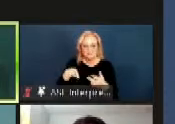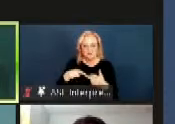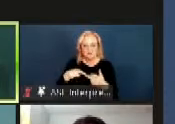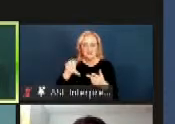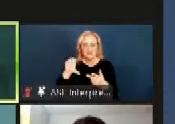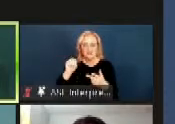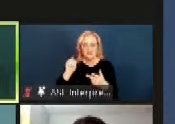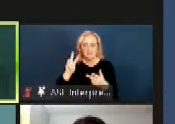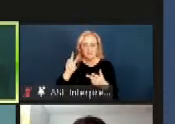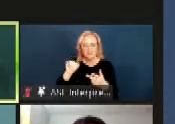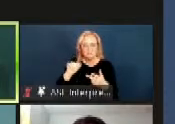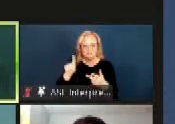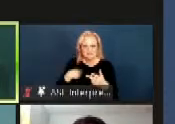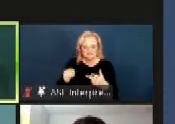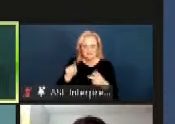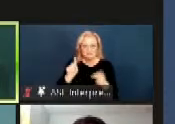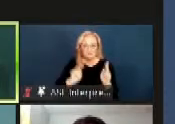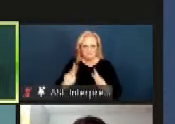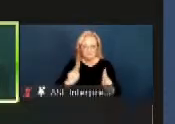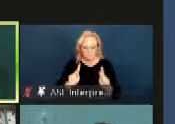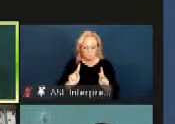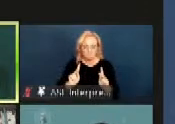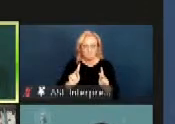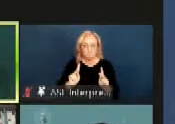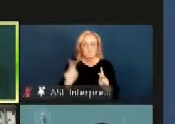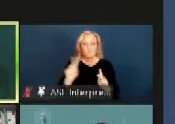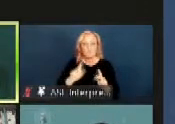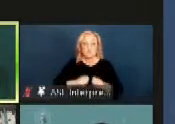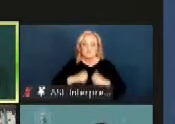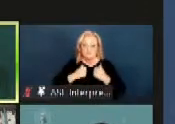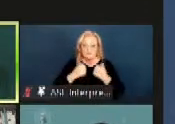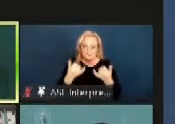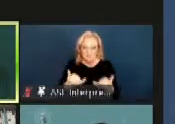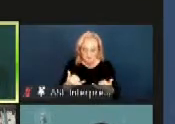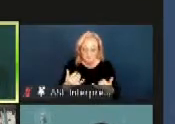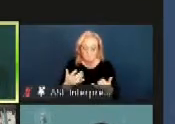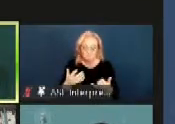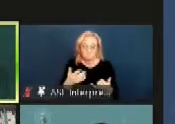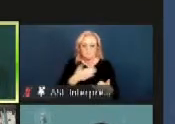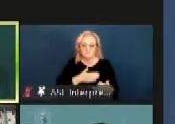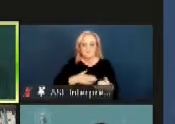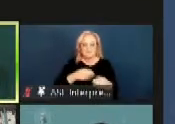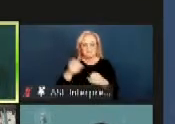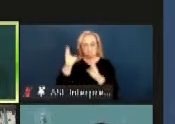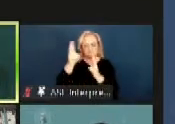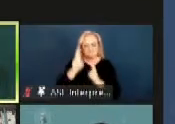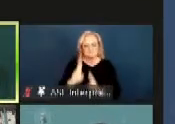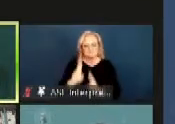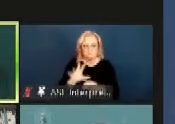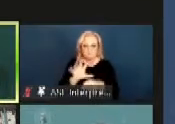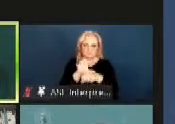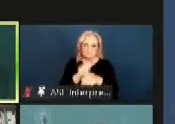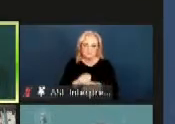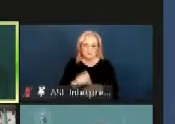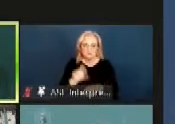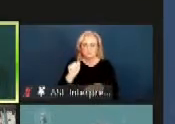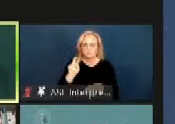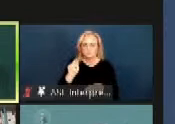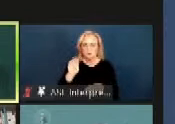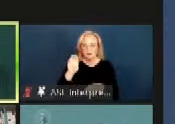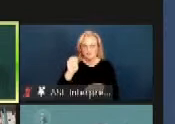peoples. Wherever you are right now, I ask that you also take a moment to acknowledge the traditional tribal territories on which you are